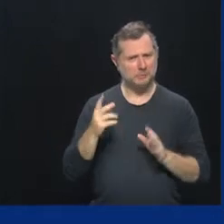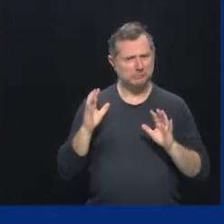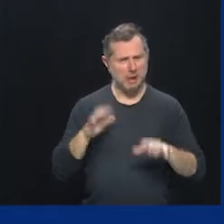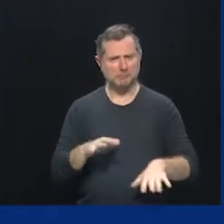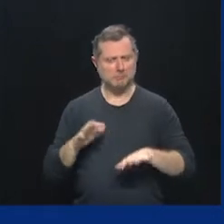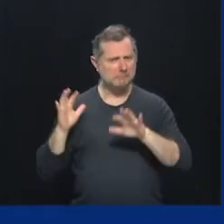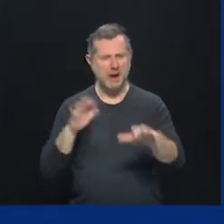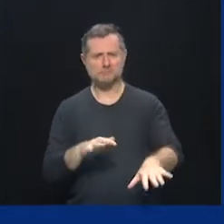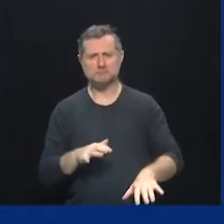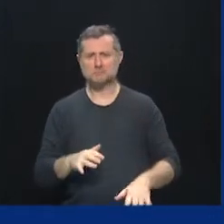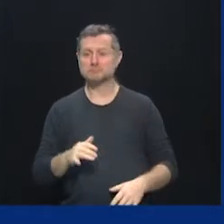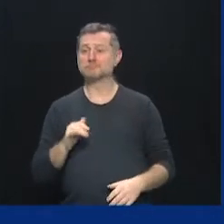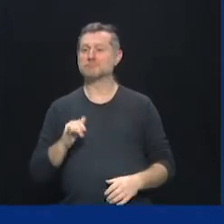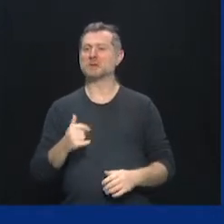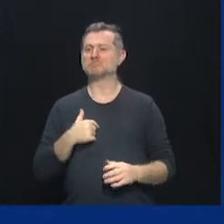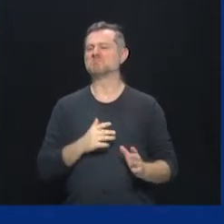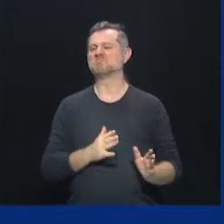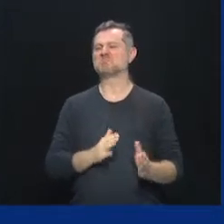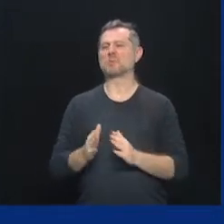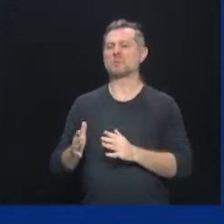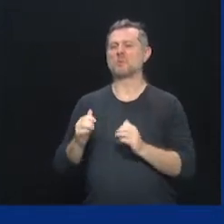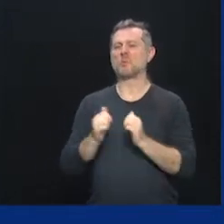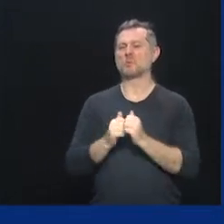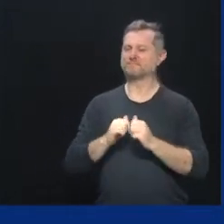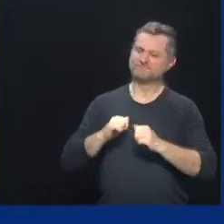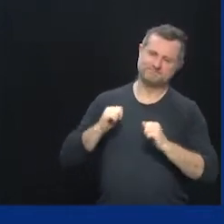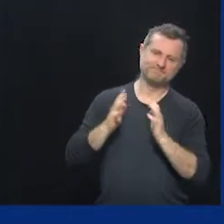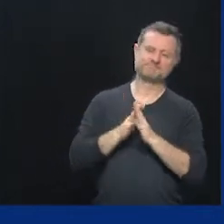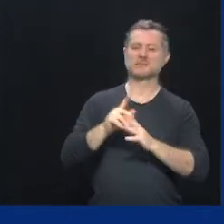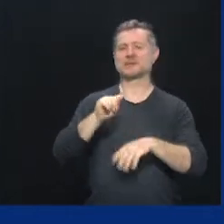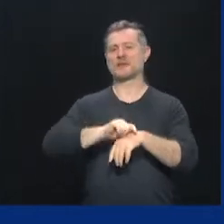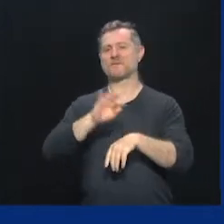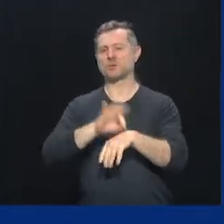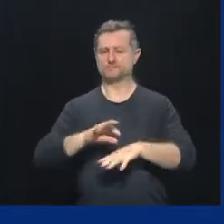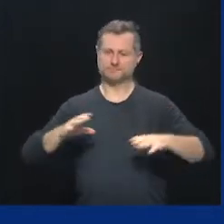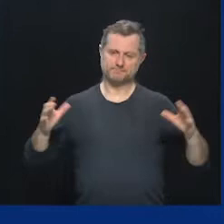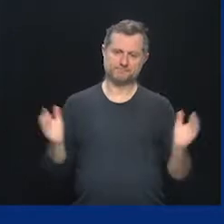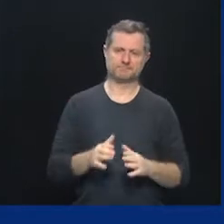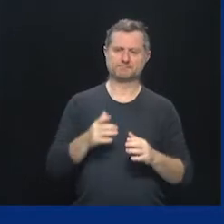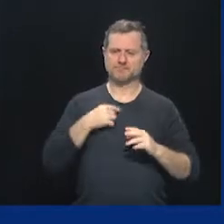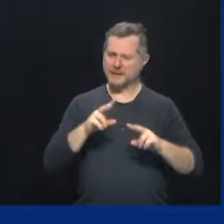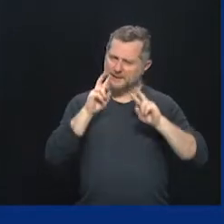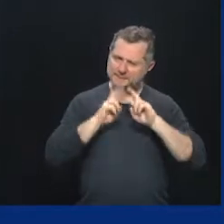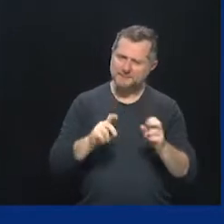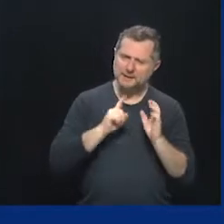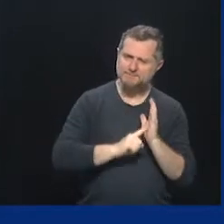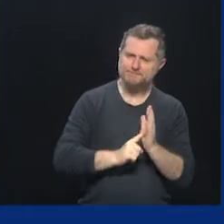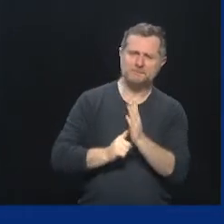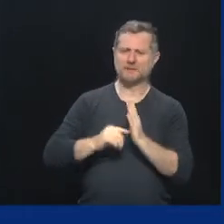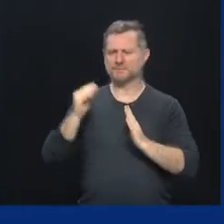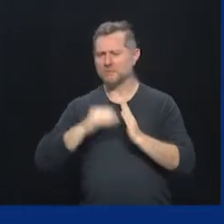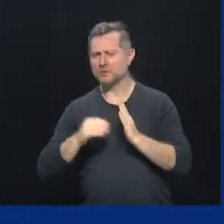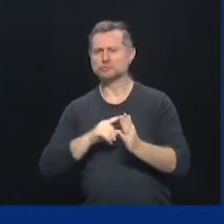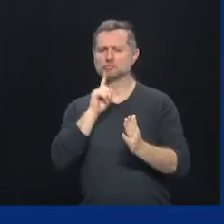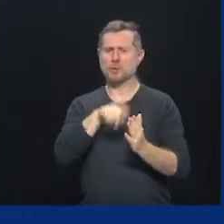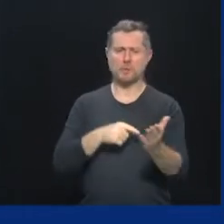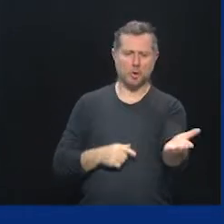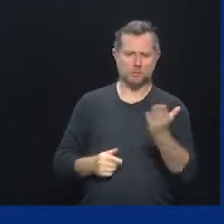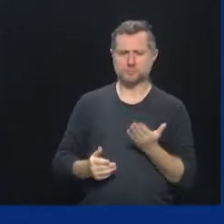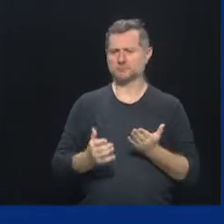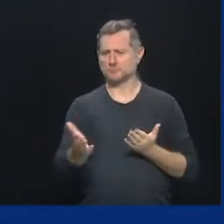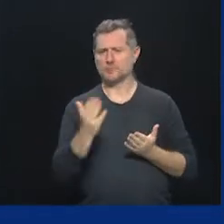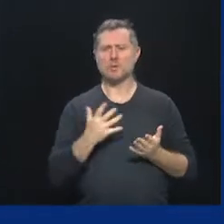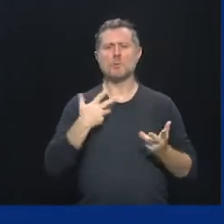going to be convening a task force of individuals who will do an after-action report to me. I've insisted on this already. I want to know exactly what we did